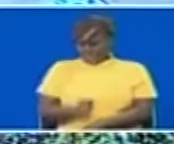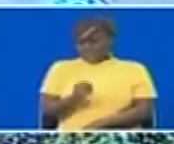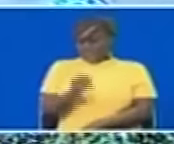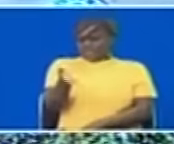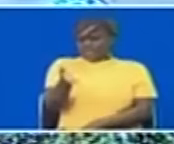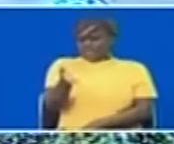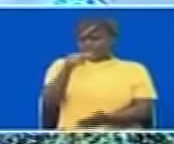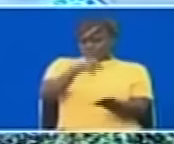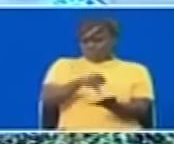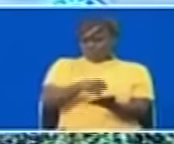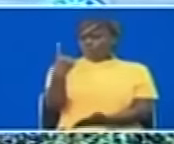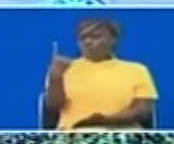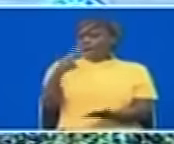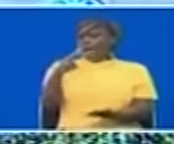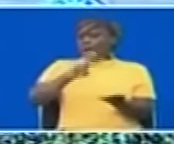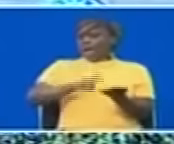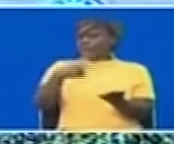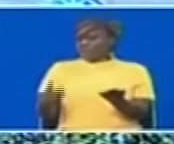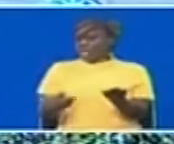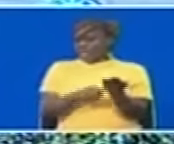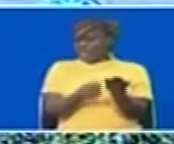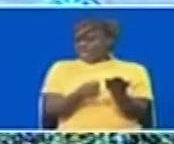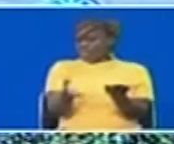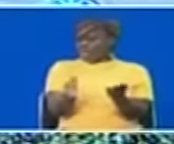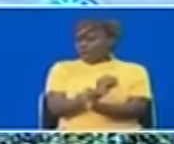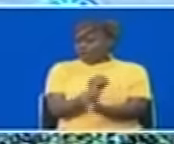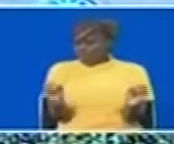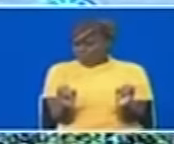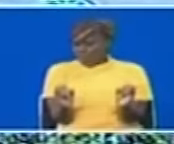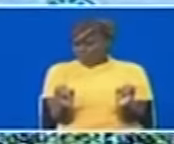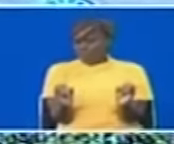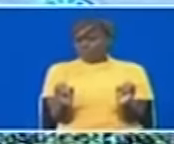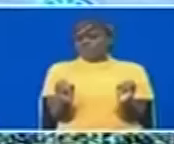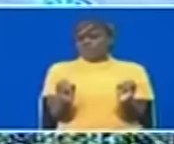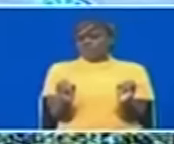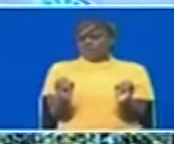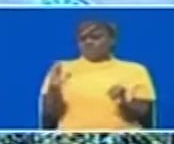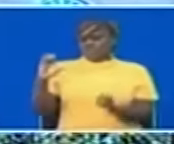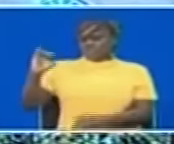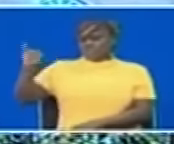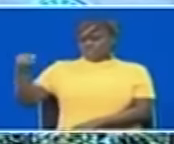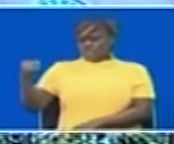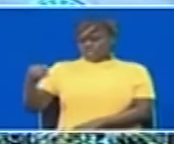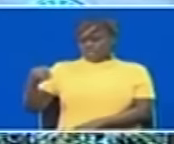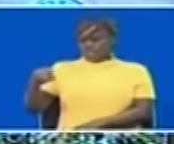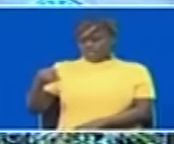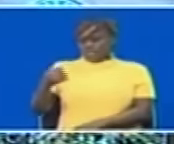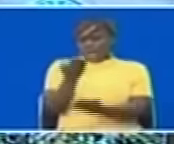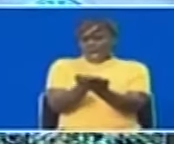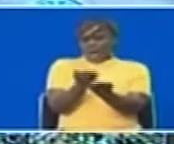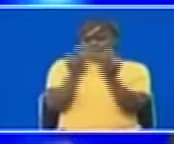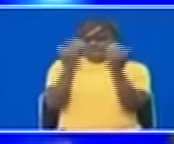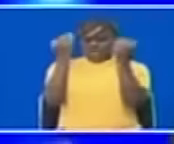and one of those judges who did not make the cut for the shortlist of those that want to be Chief Justice is Court of Appeal